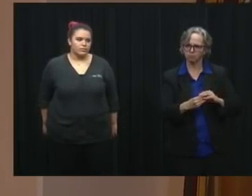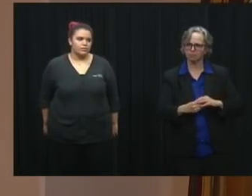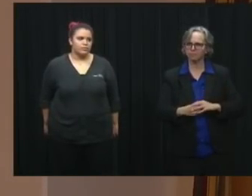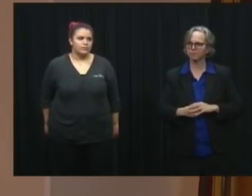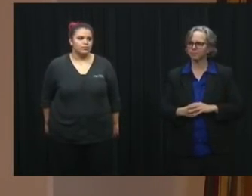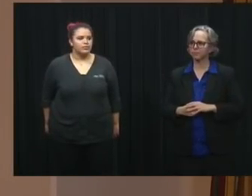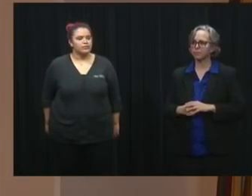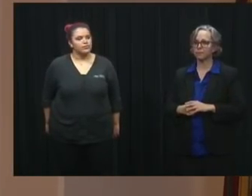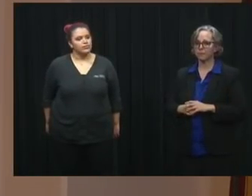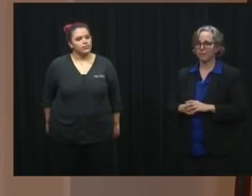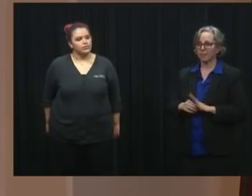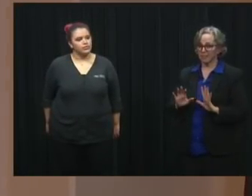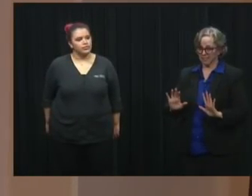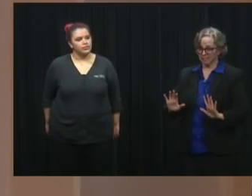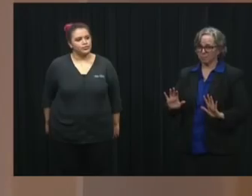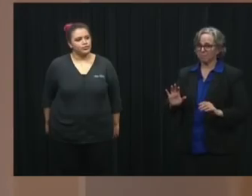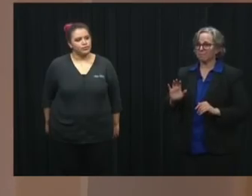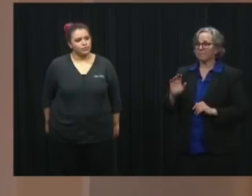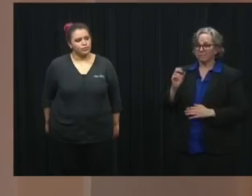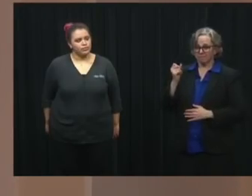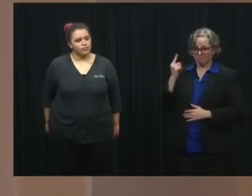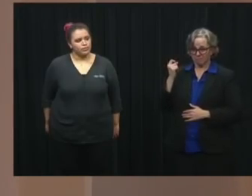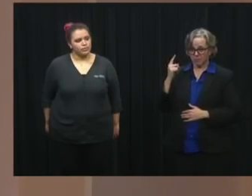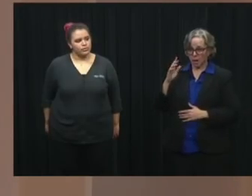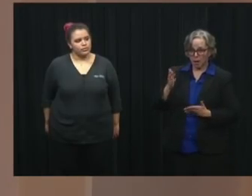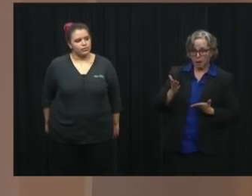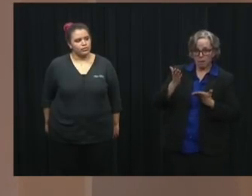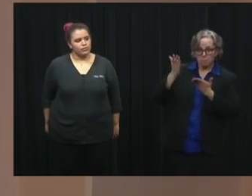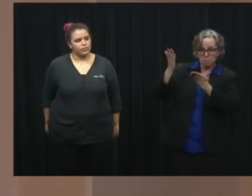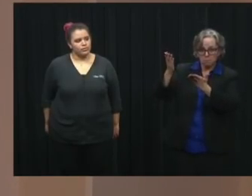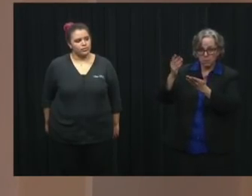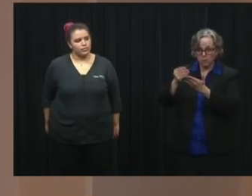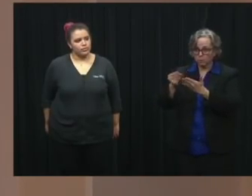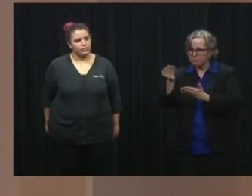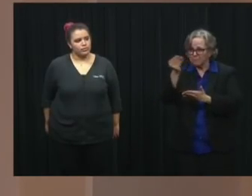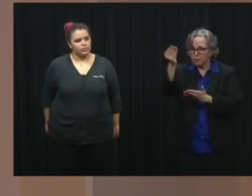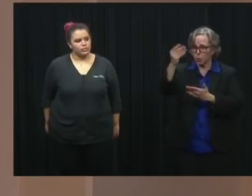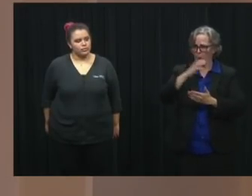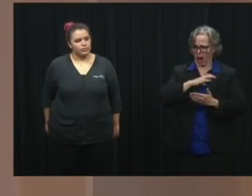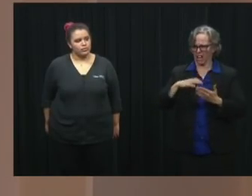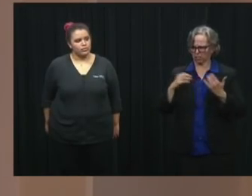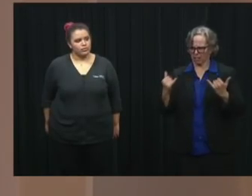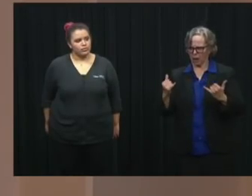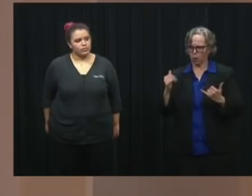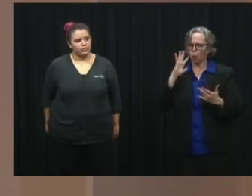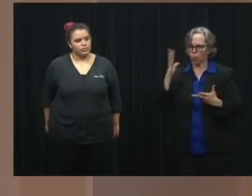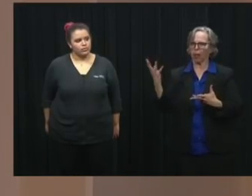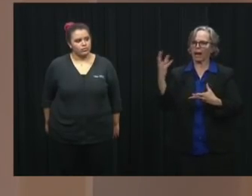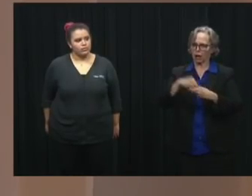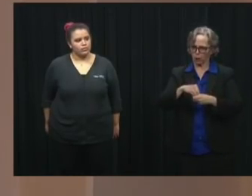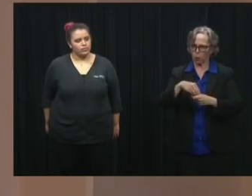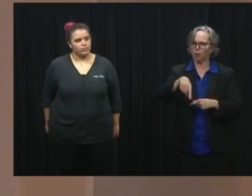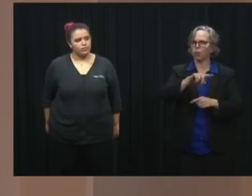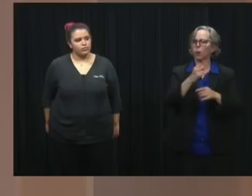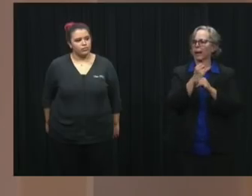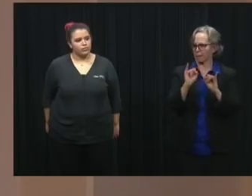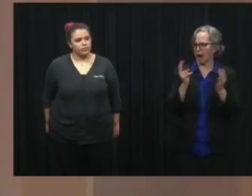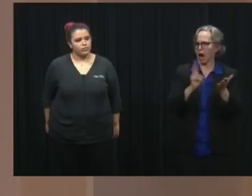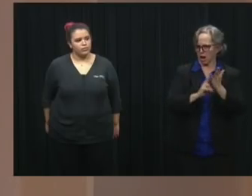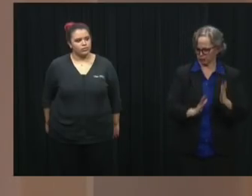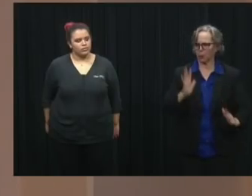The package that's moving through the Congress right now would have some relief for those those 1099